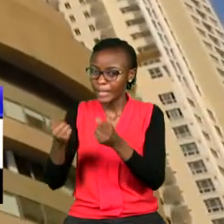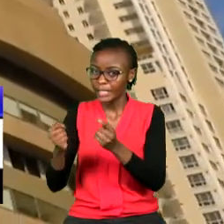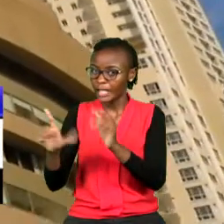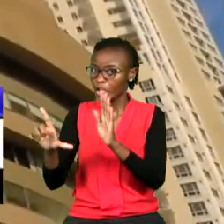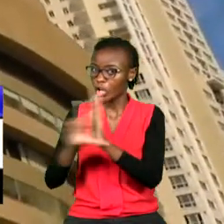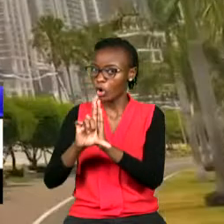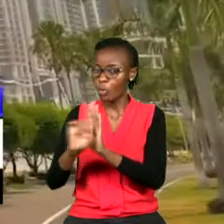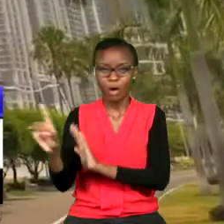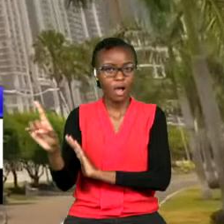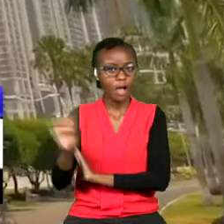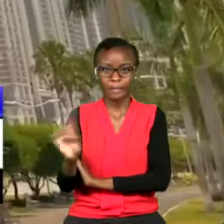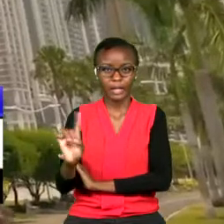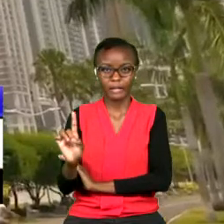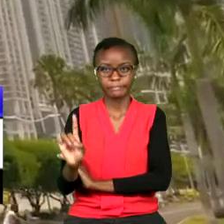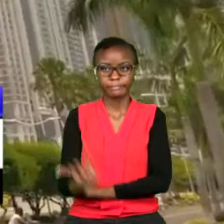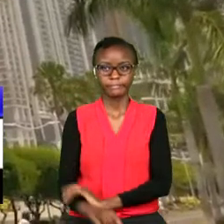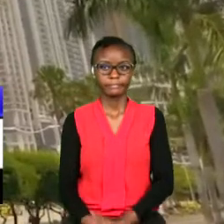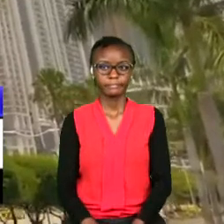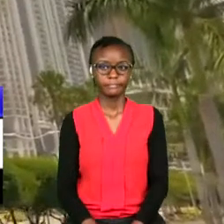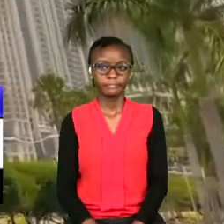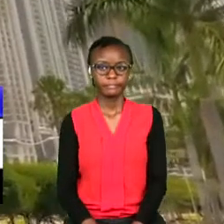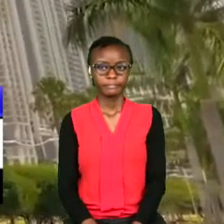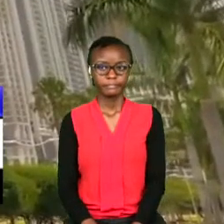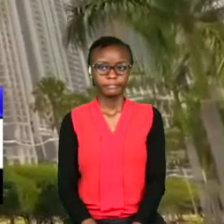law. Safi Godanamamu, Switch TV.